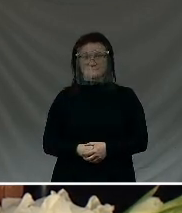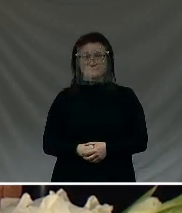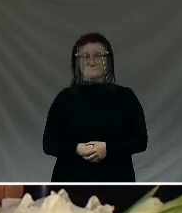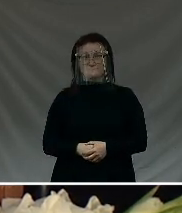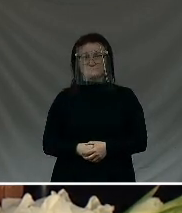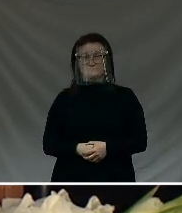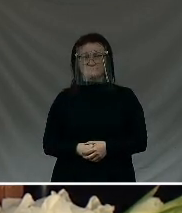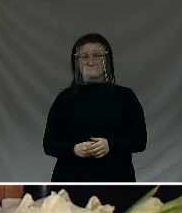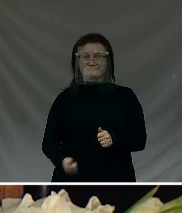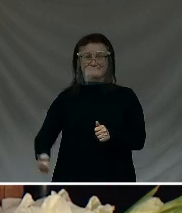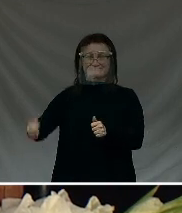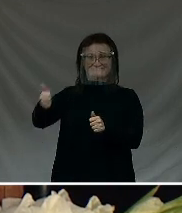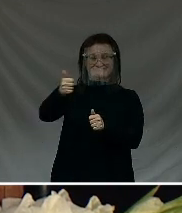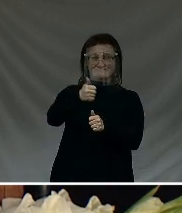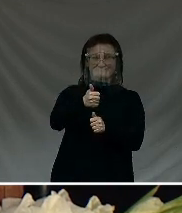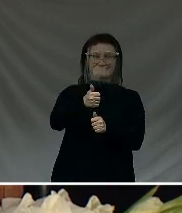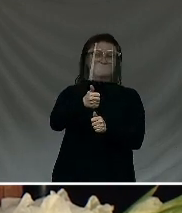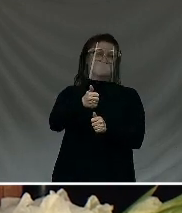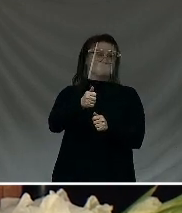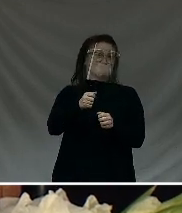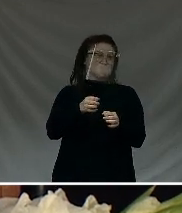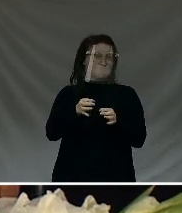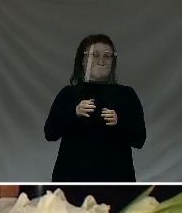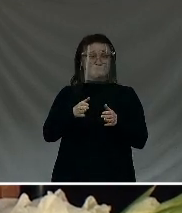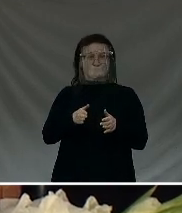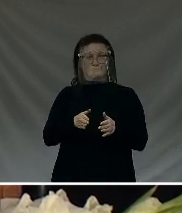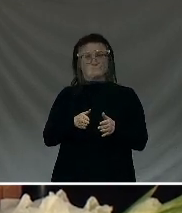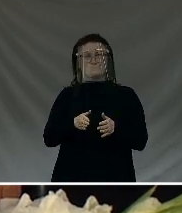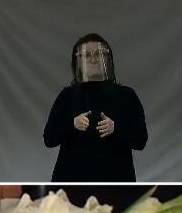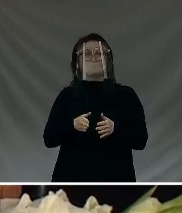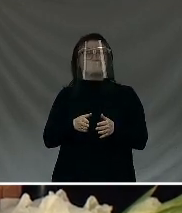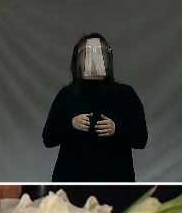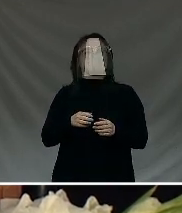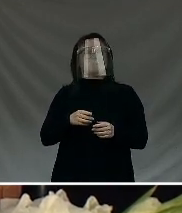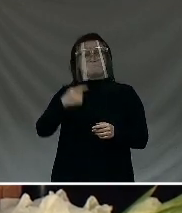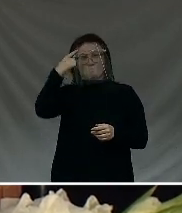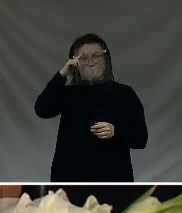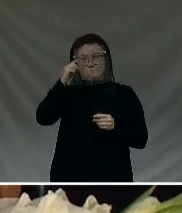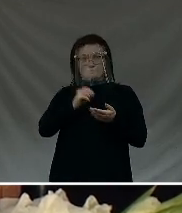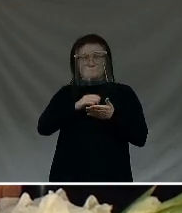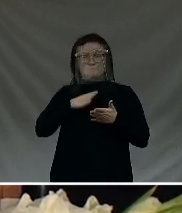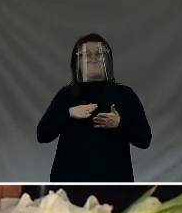Executive Director of Student Support Services Dr. Jennifer Westover,